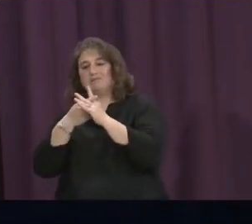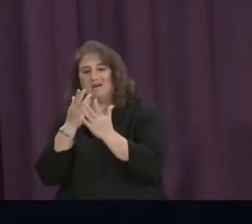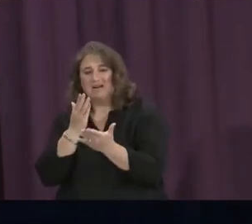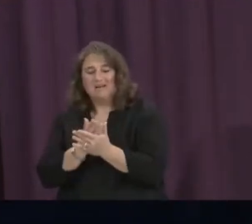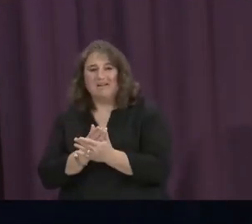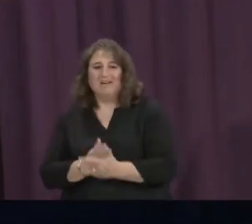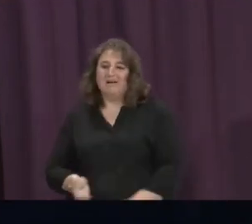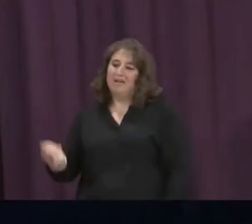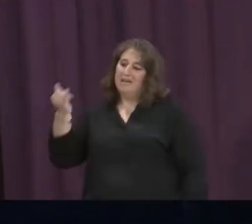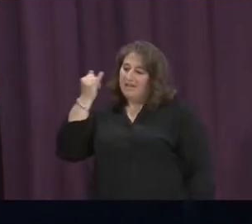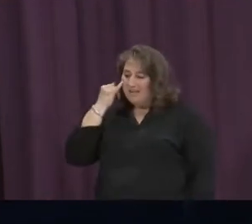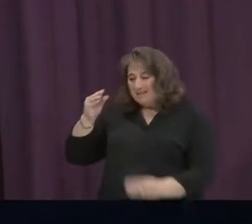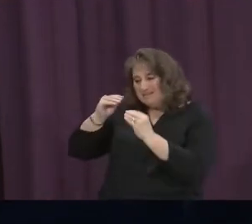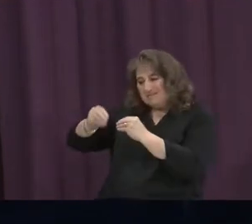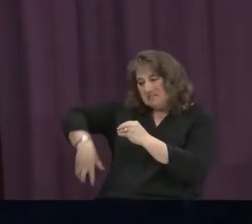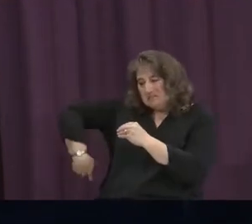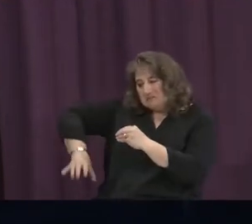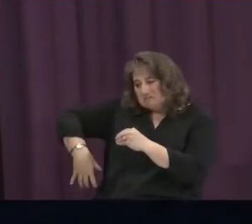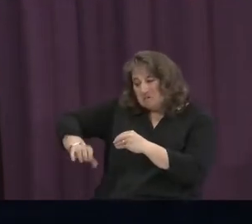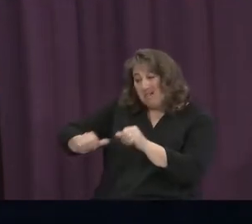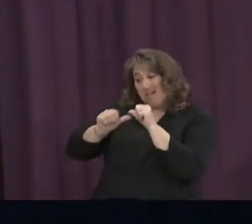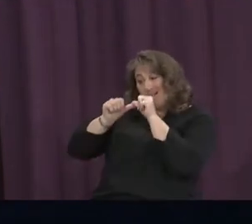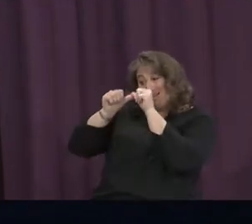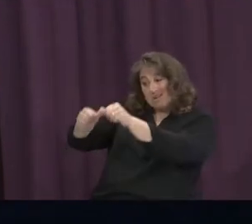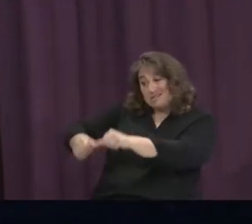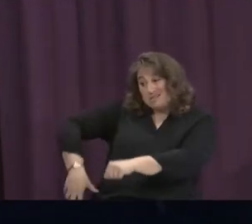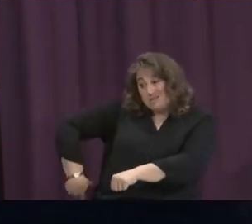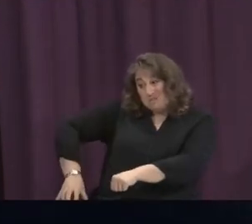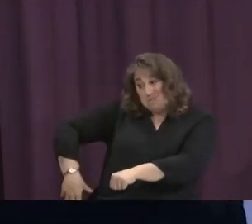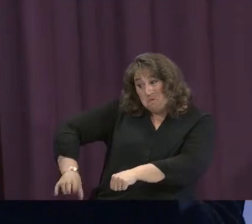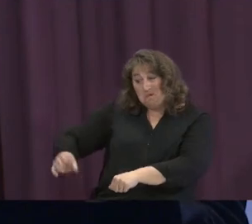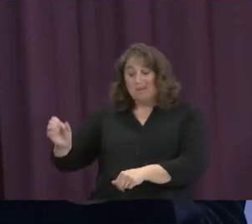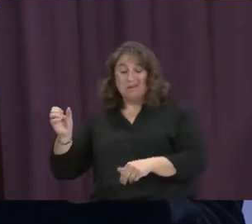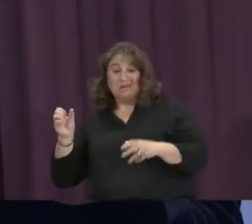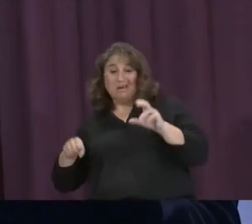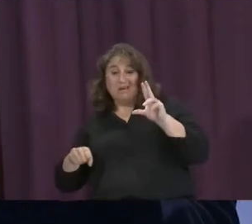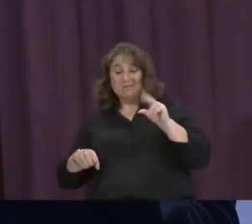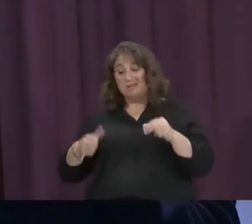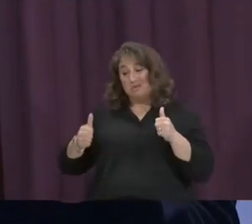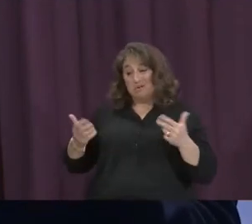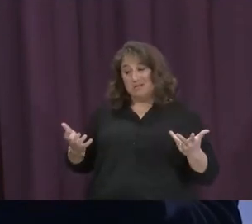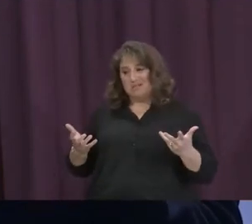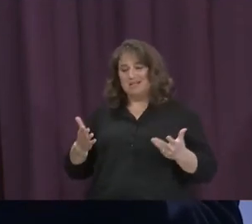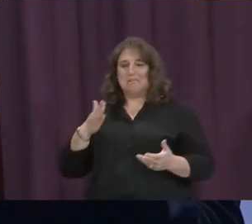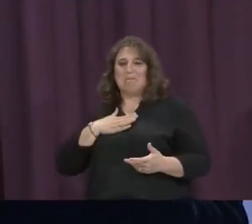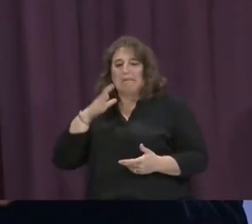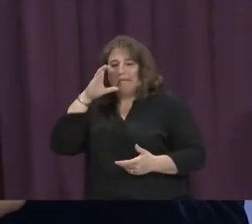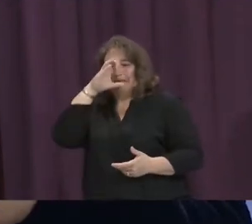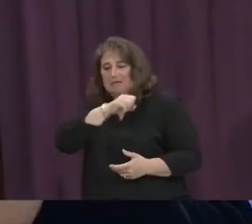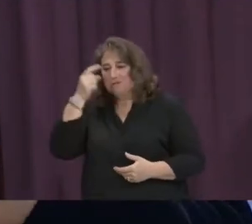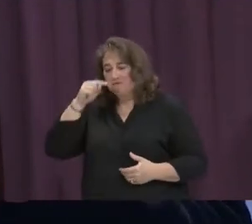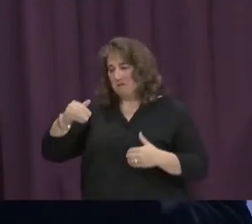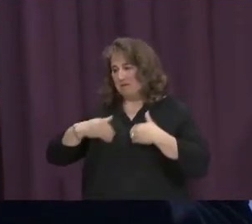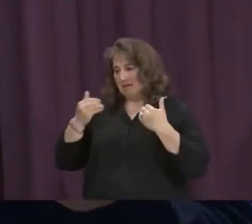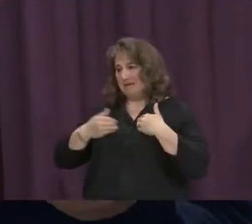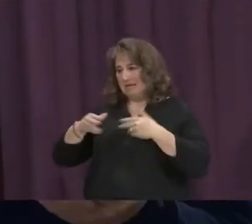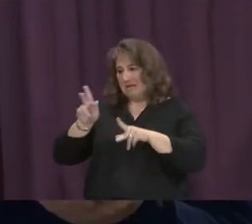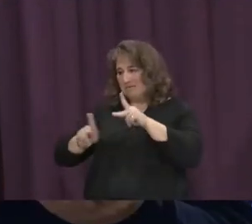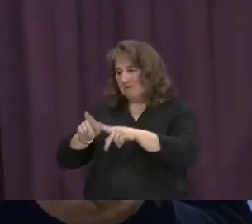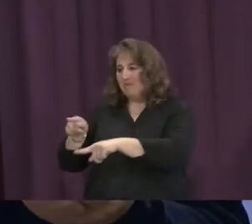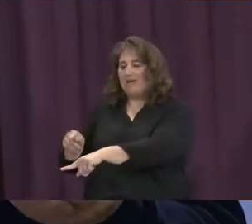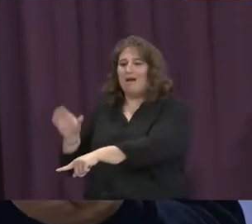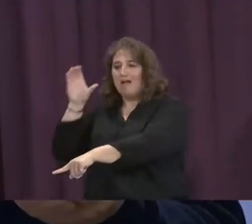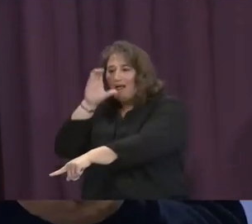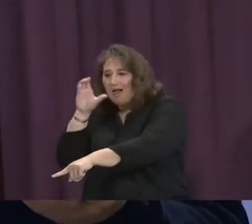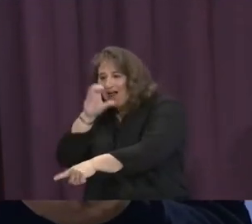follow through on bowling? Mm-hmm. You know, so that's an assumption right there for a young person where they're just exploring